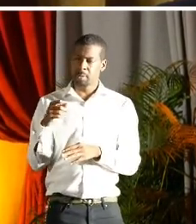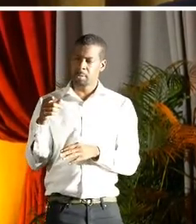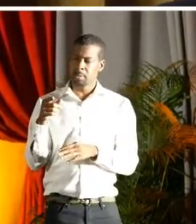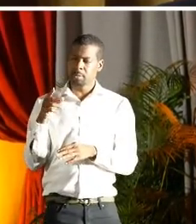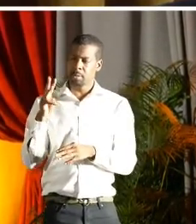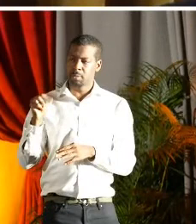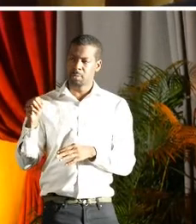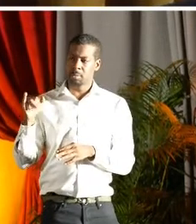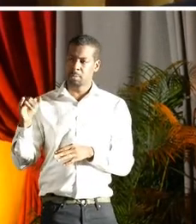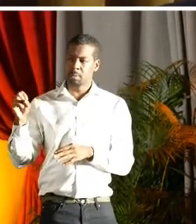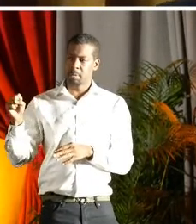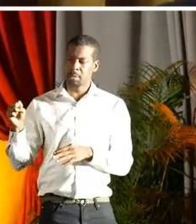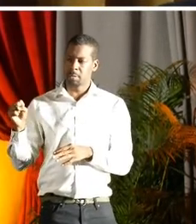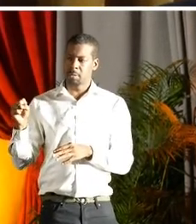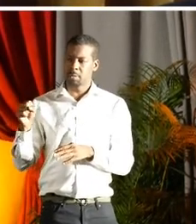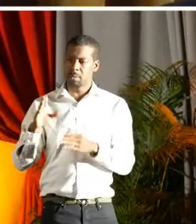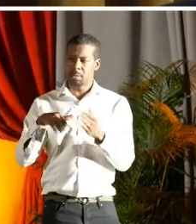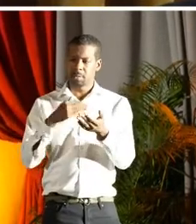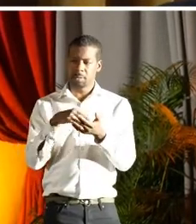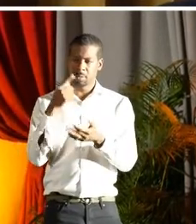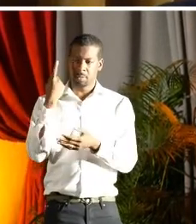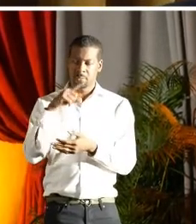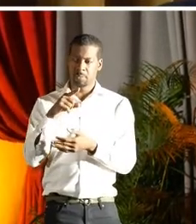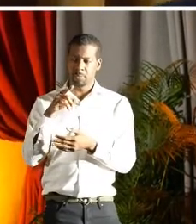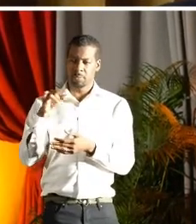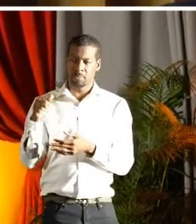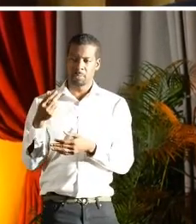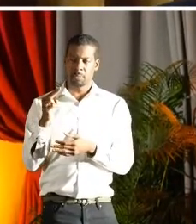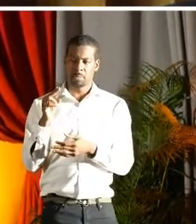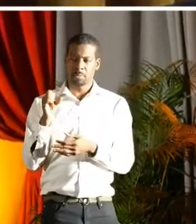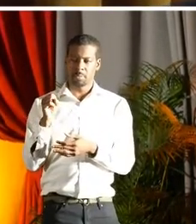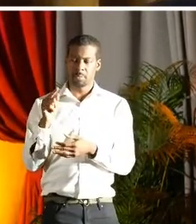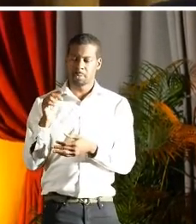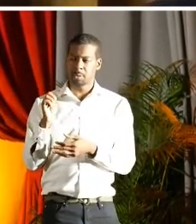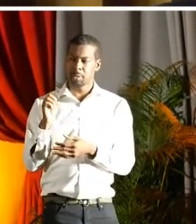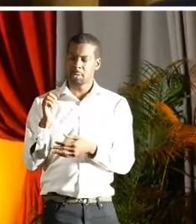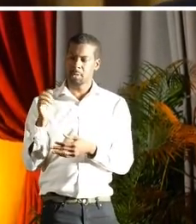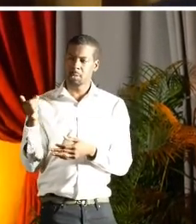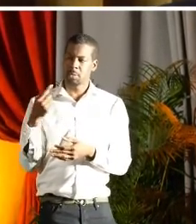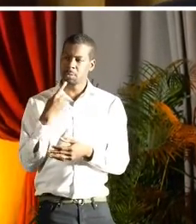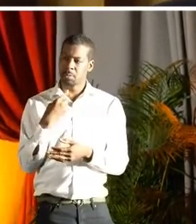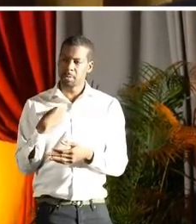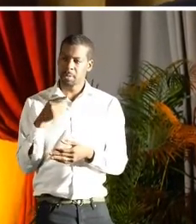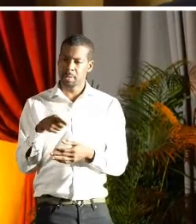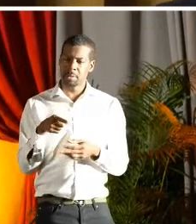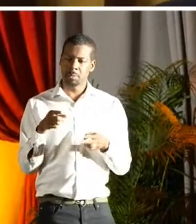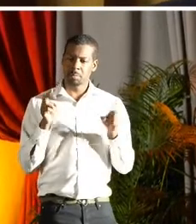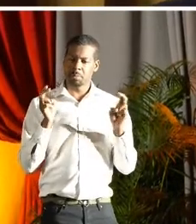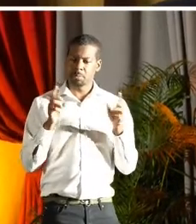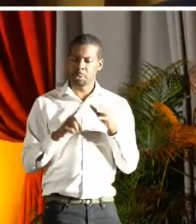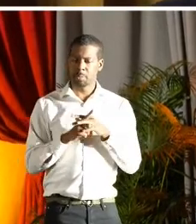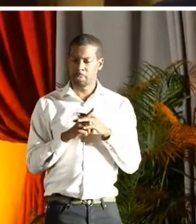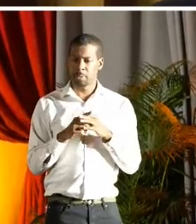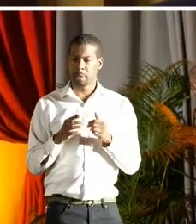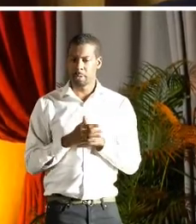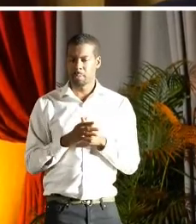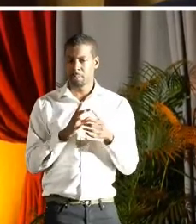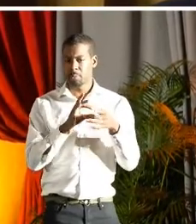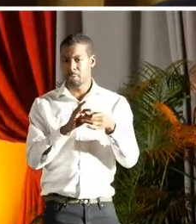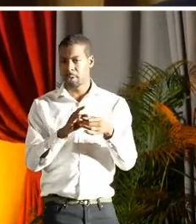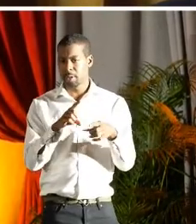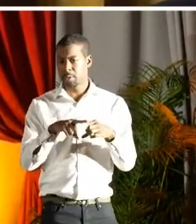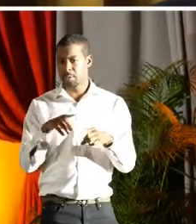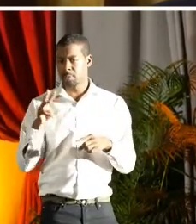for Justice, Martha Bergmark, we often discuss, that while these issues may be brought up as it relates